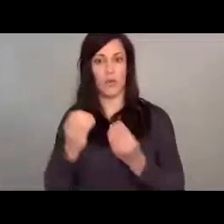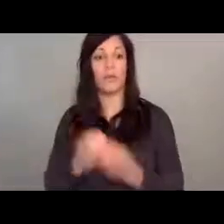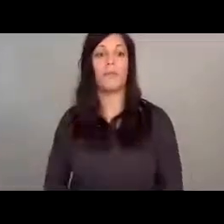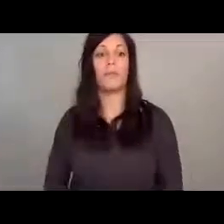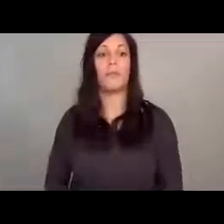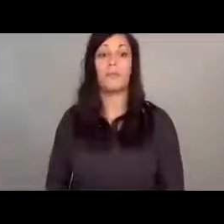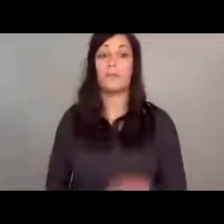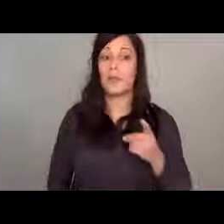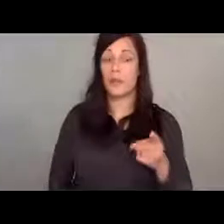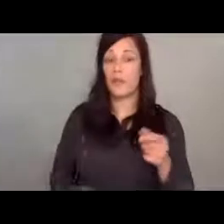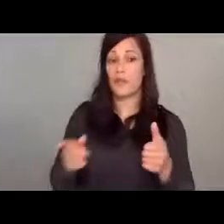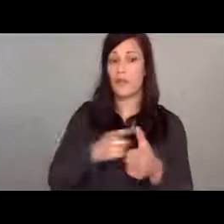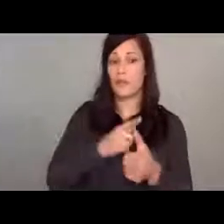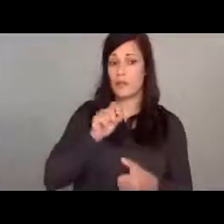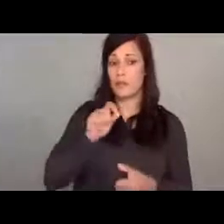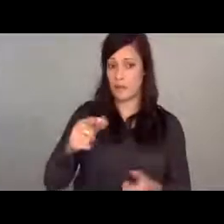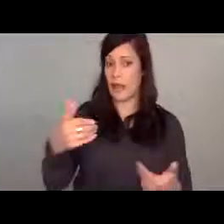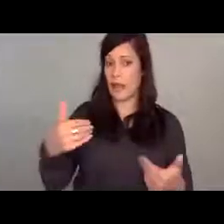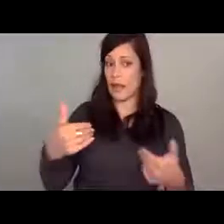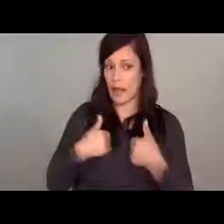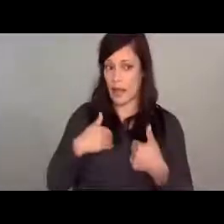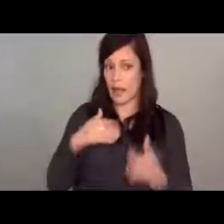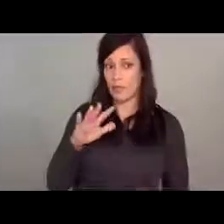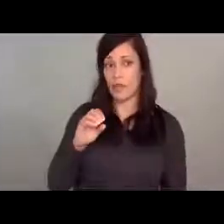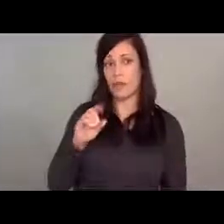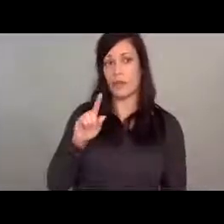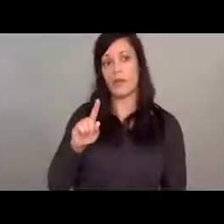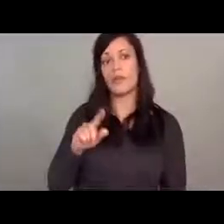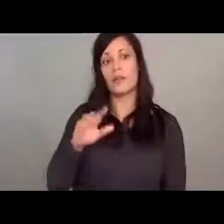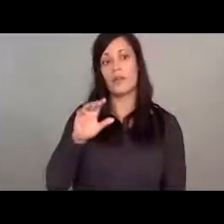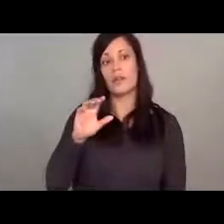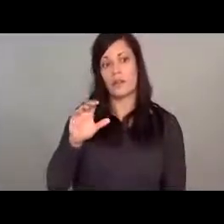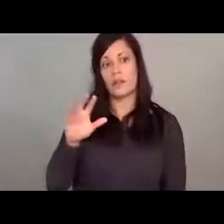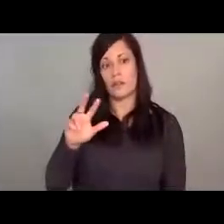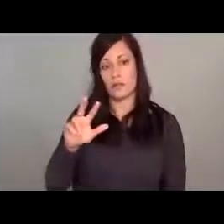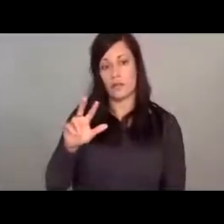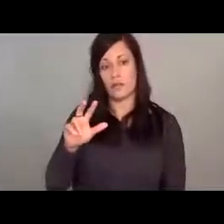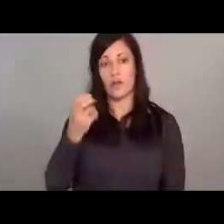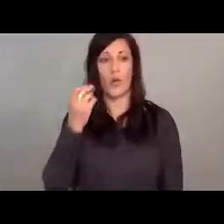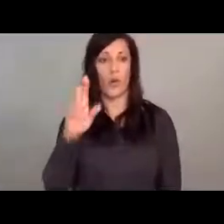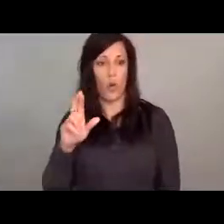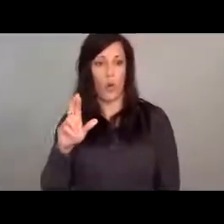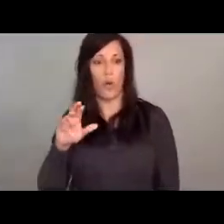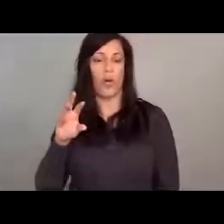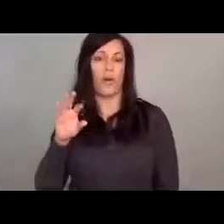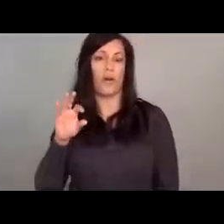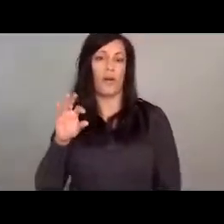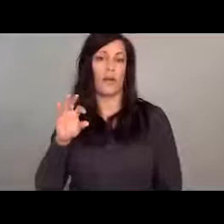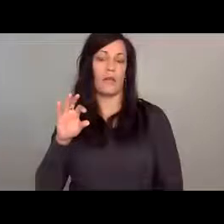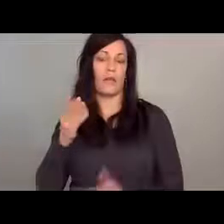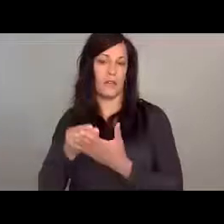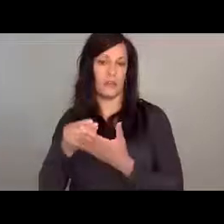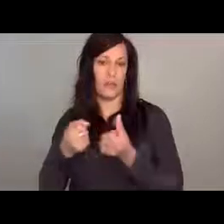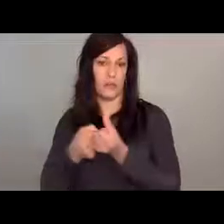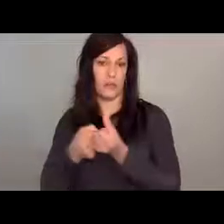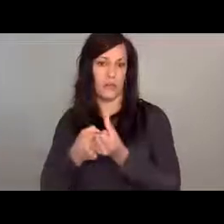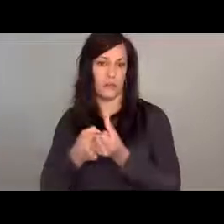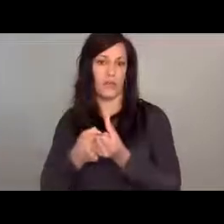does your organization have 501c3 status or fiscal sponsorship by 501c3? So we're going to say